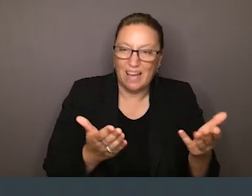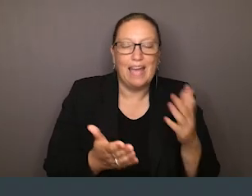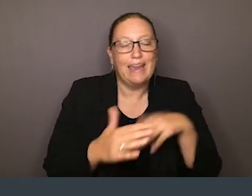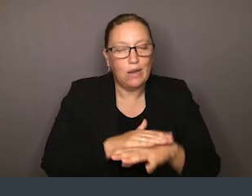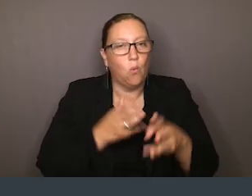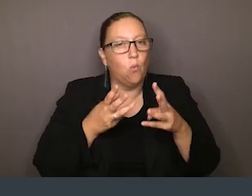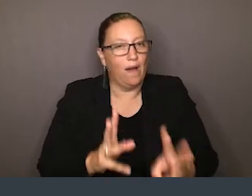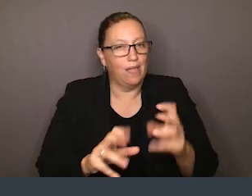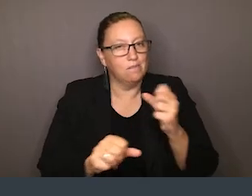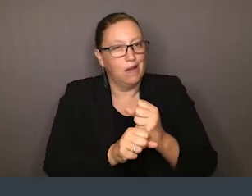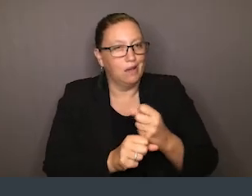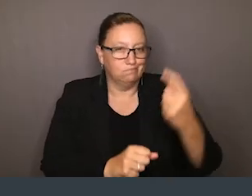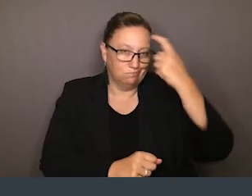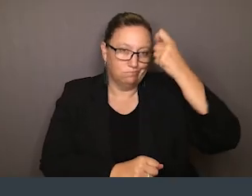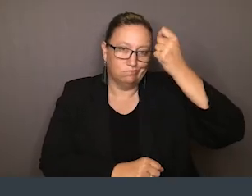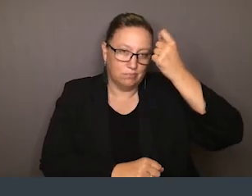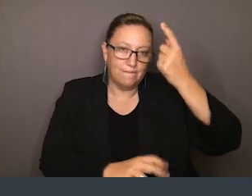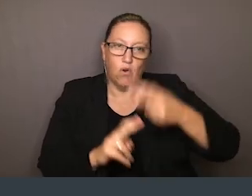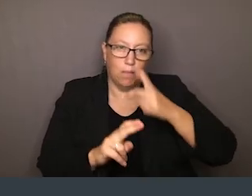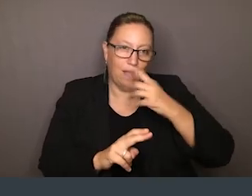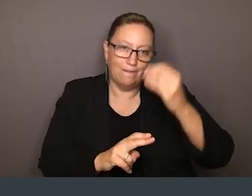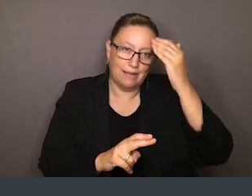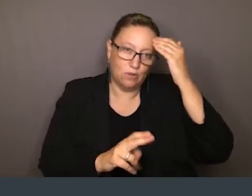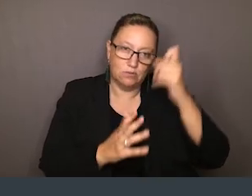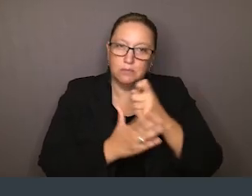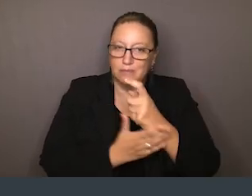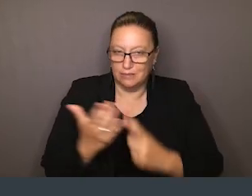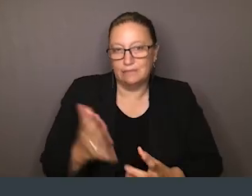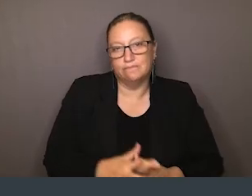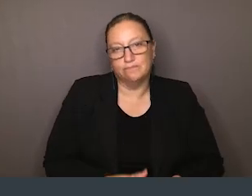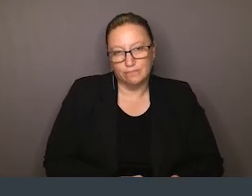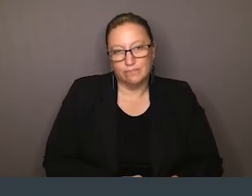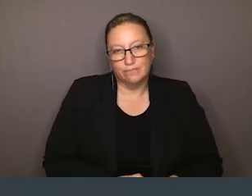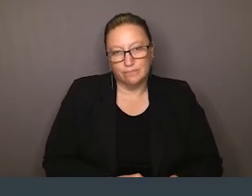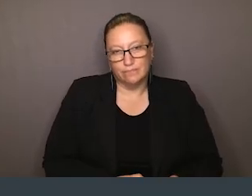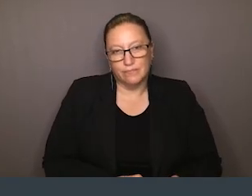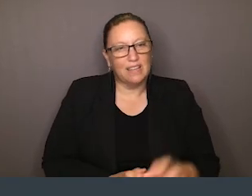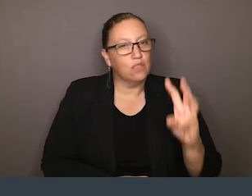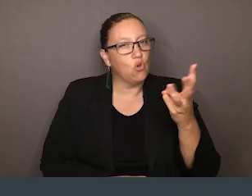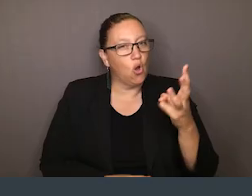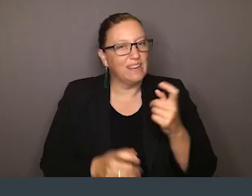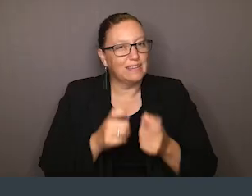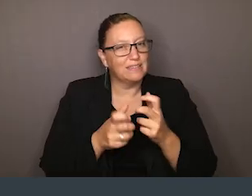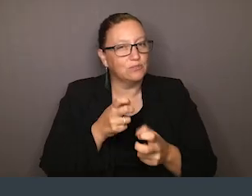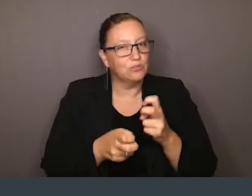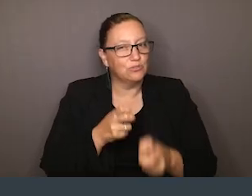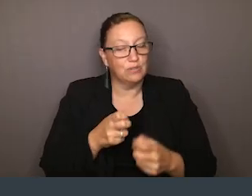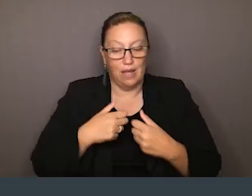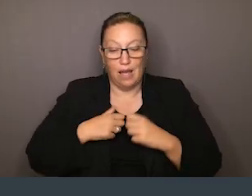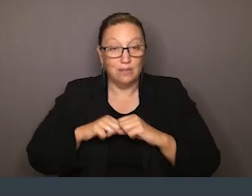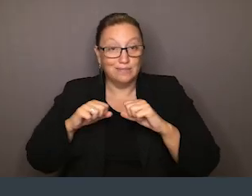reflect experiences. The third issue I think about is that there are gaps between